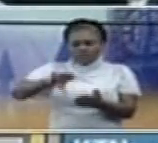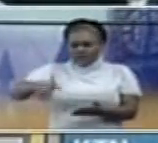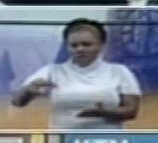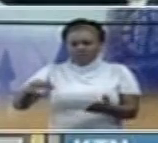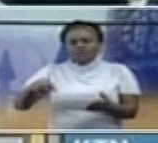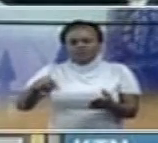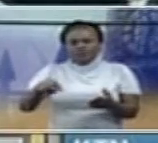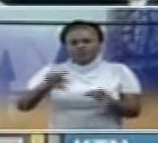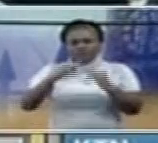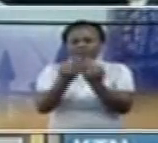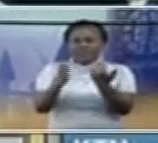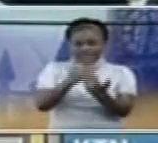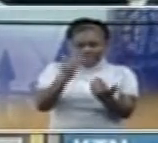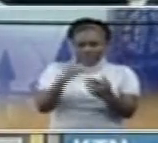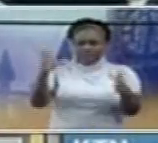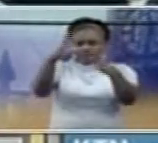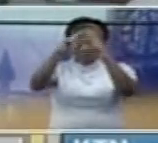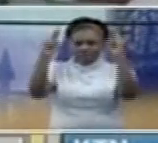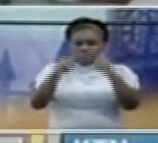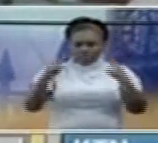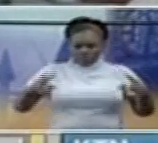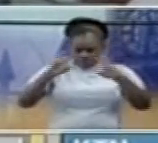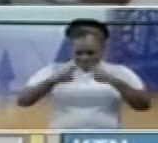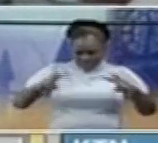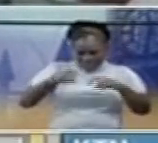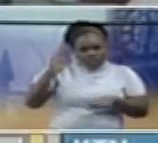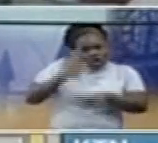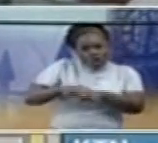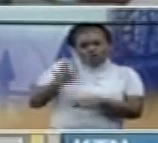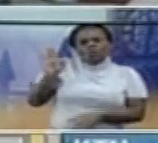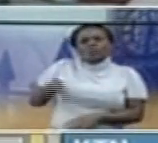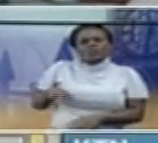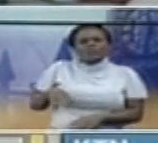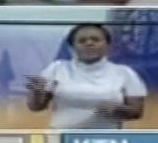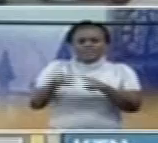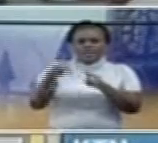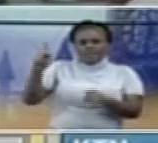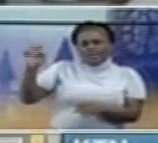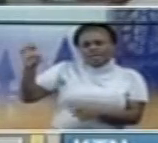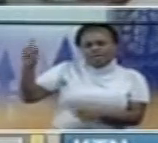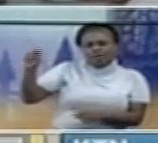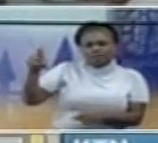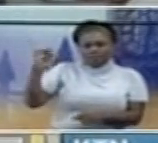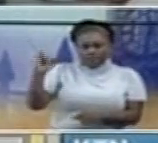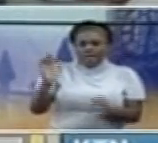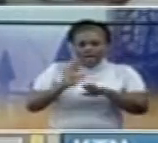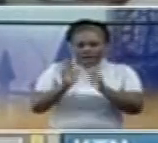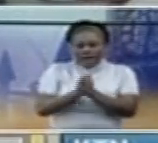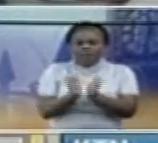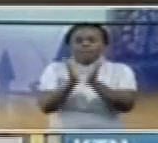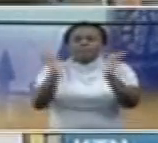Care International, the International Center for Research on Women, and the KIMRI CDC Research and Public